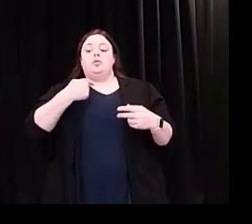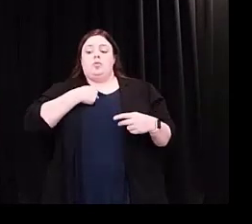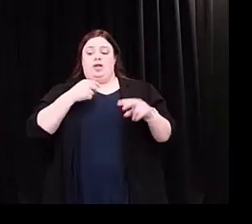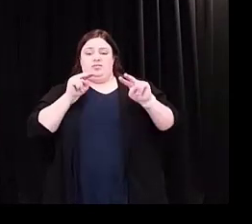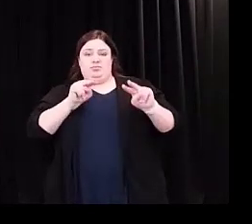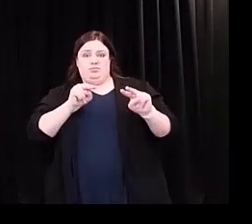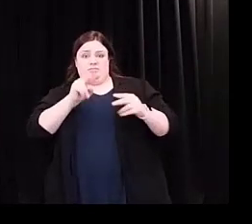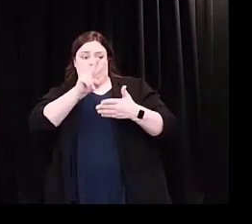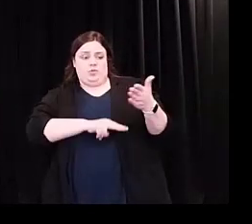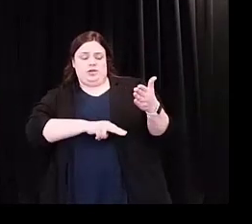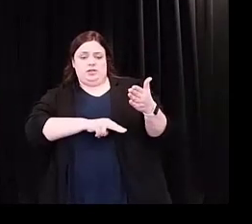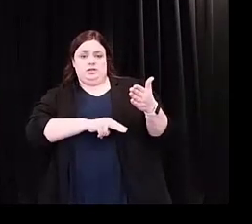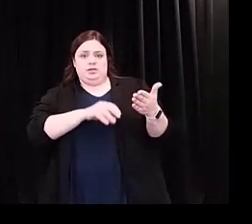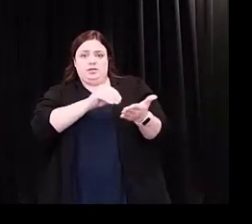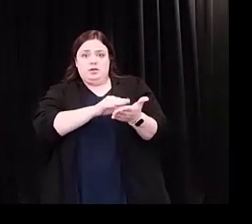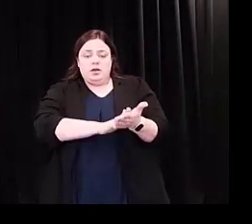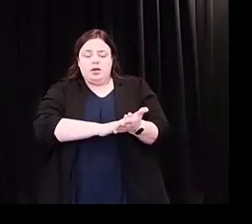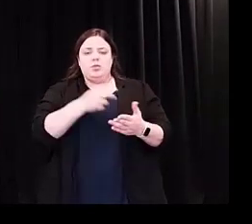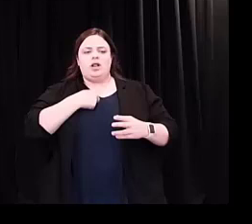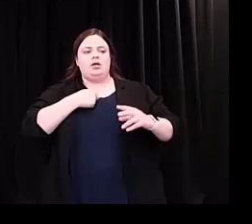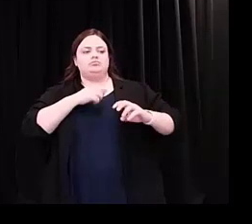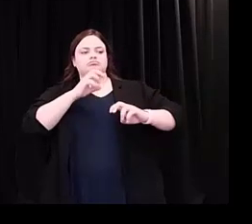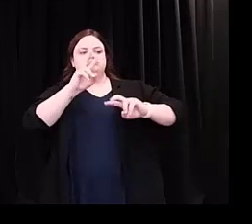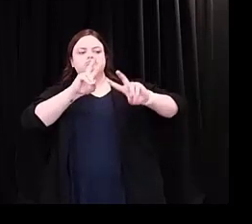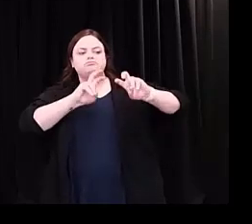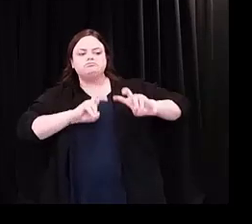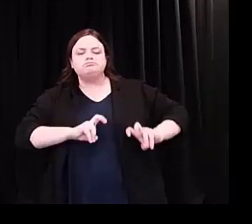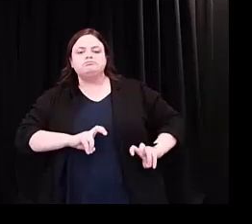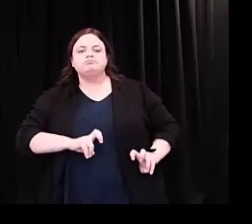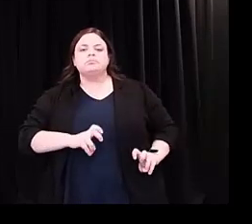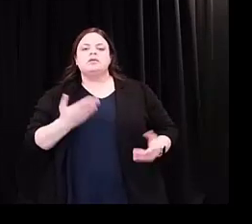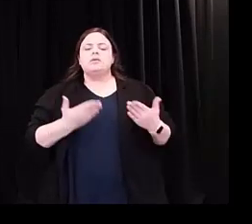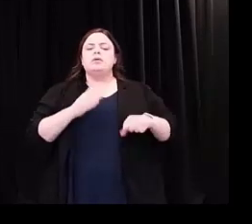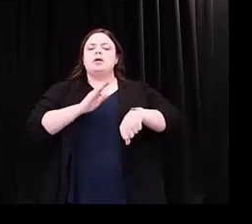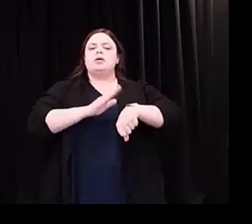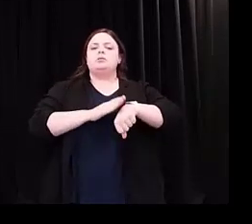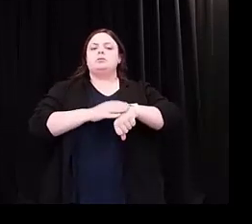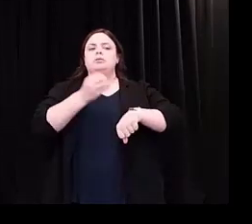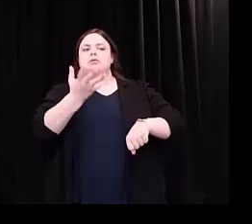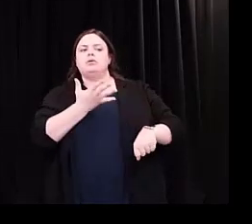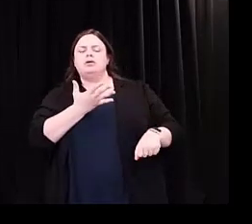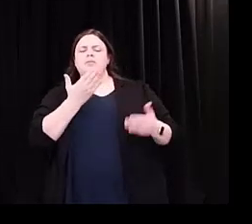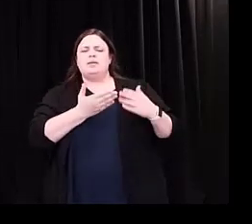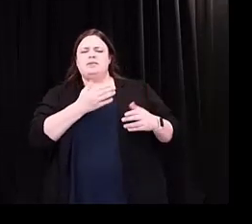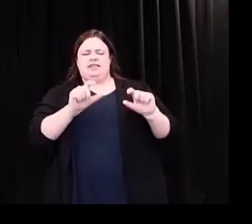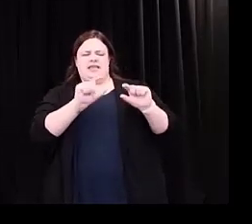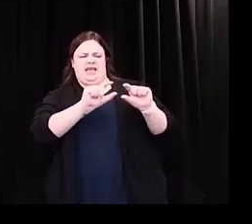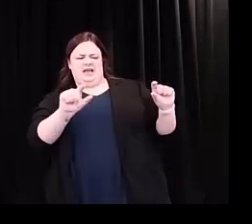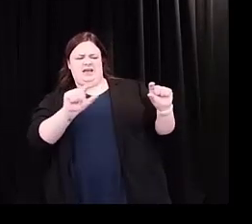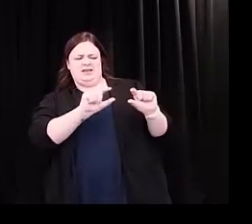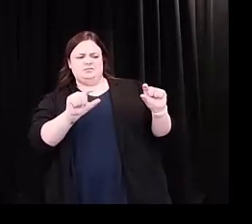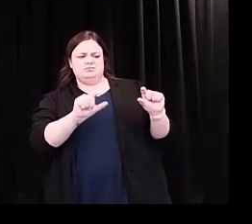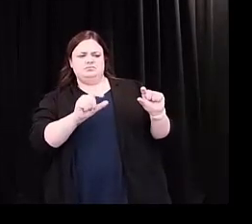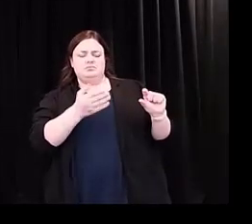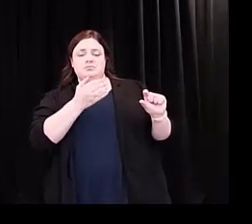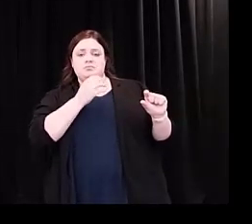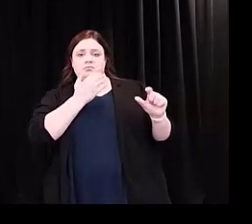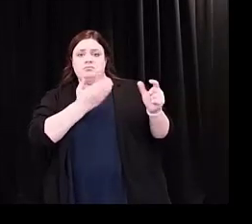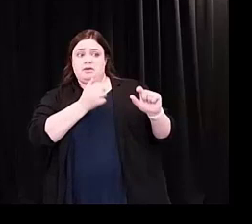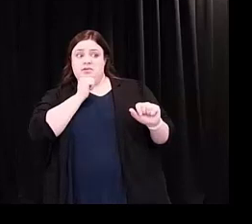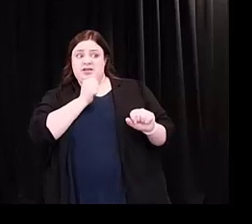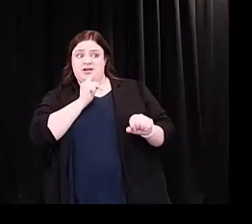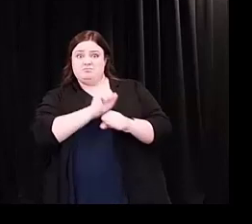this document, when I'm evaluating it, I'm looking for clues that maybe the headings in this document might not actually be